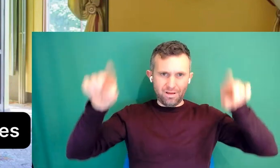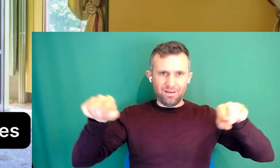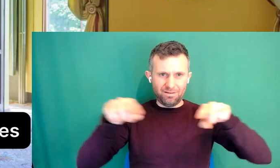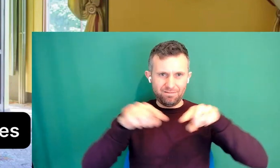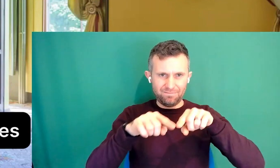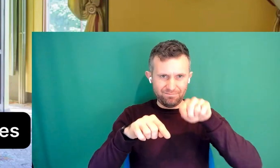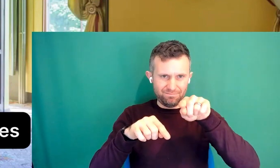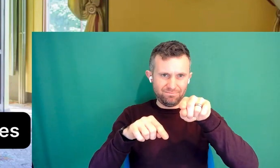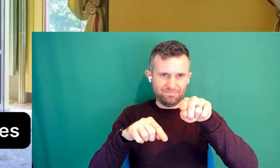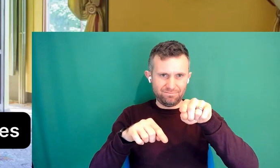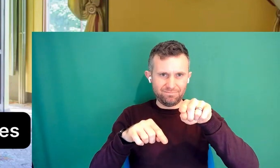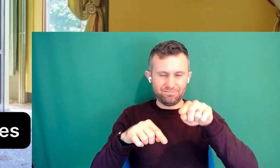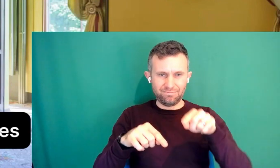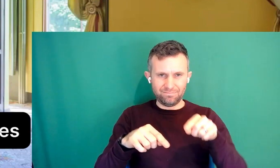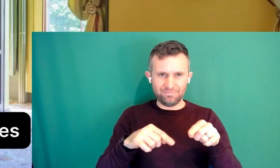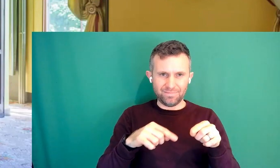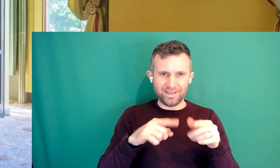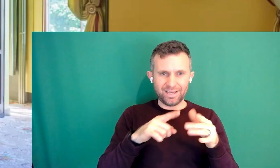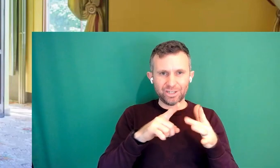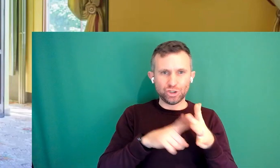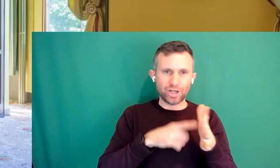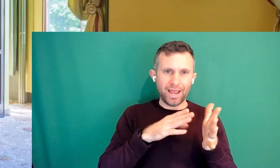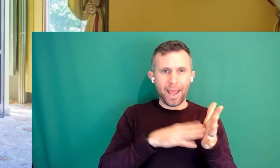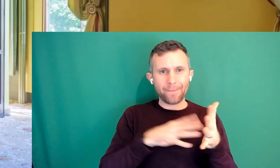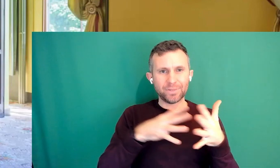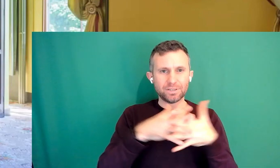window shutters as bookshelves.